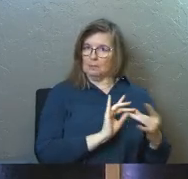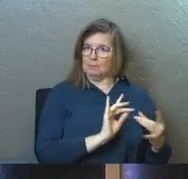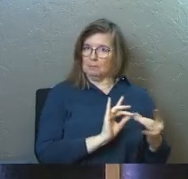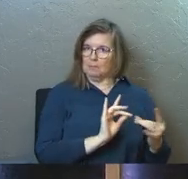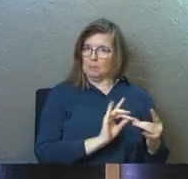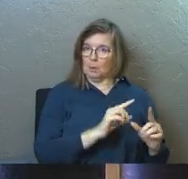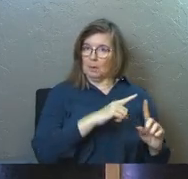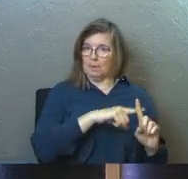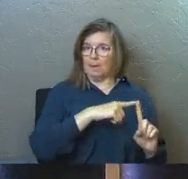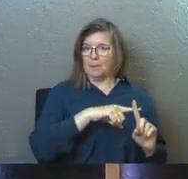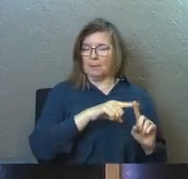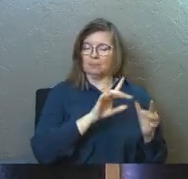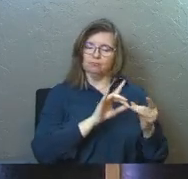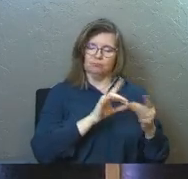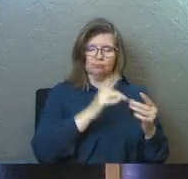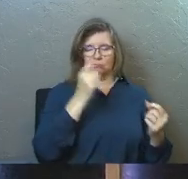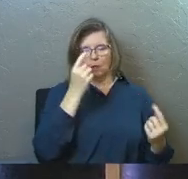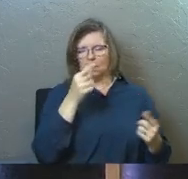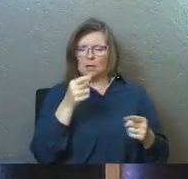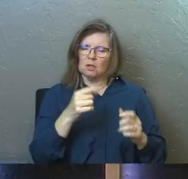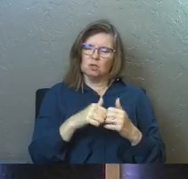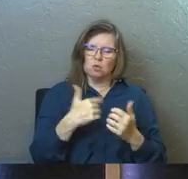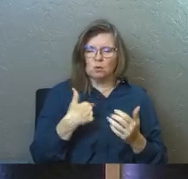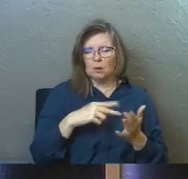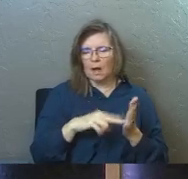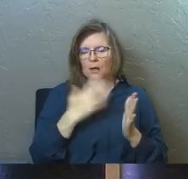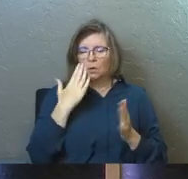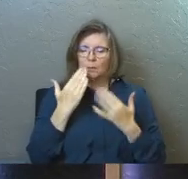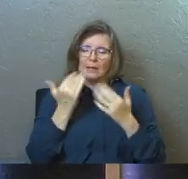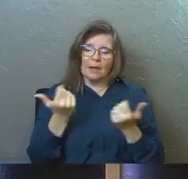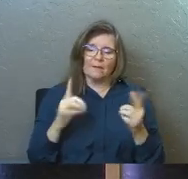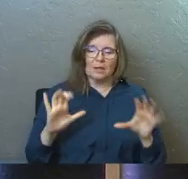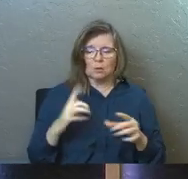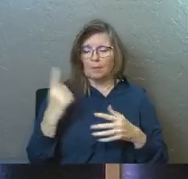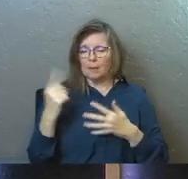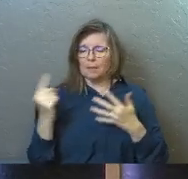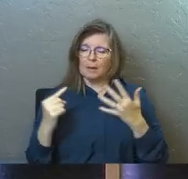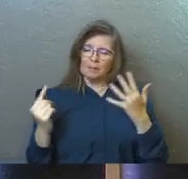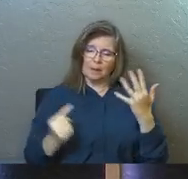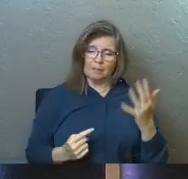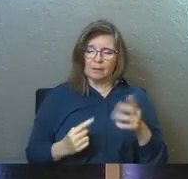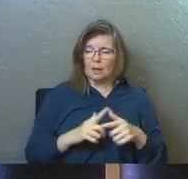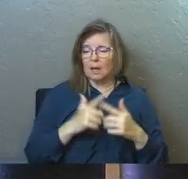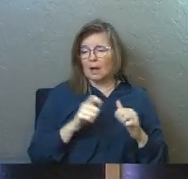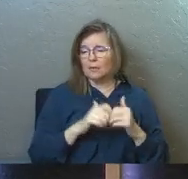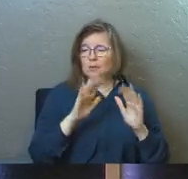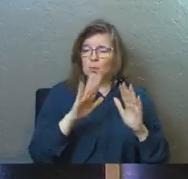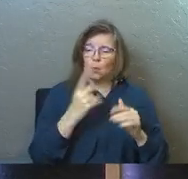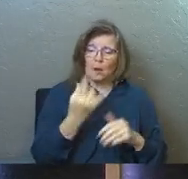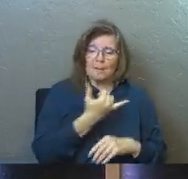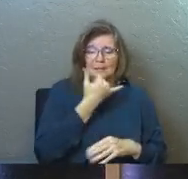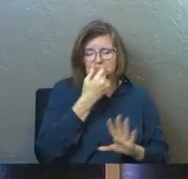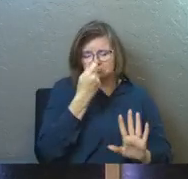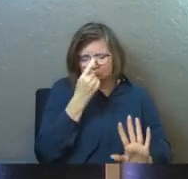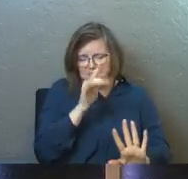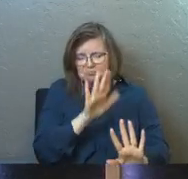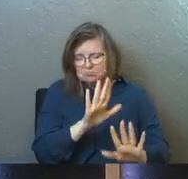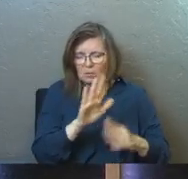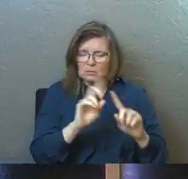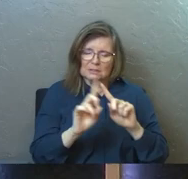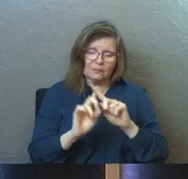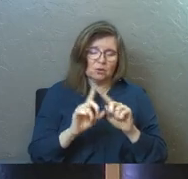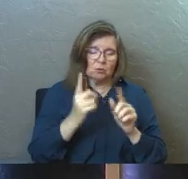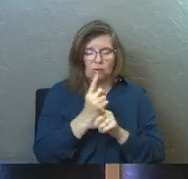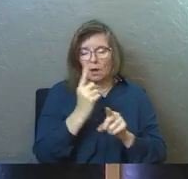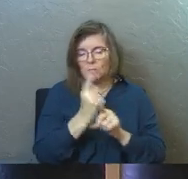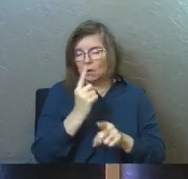me. I would like a big speech of understanding of how much you appreciate everything that I bring to the table and how this was one mistake out of all these